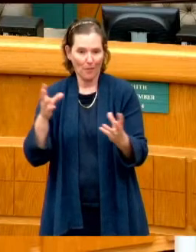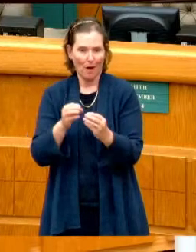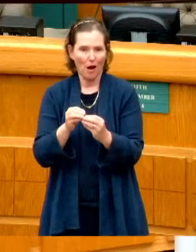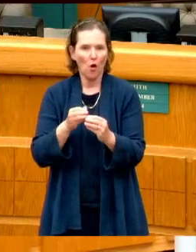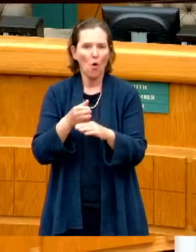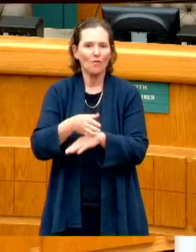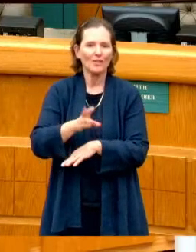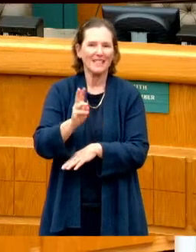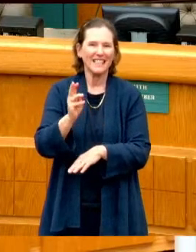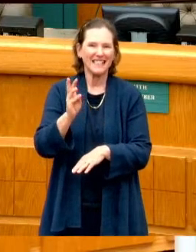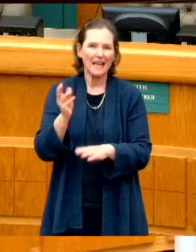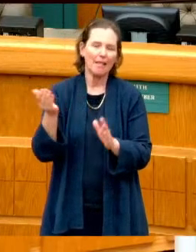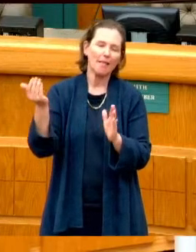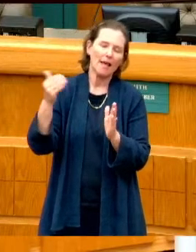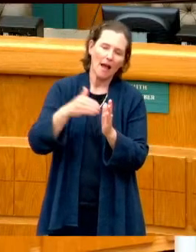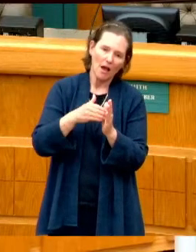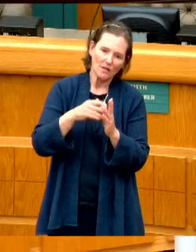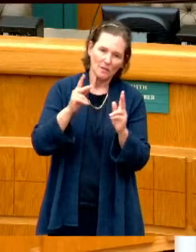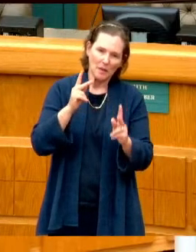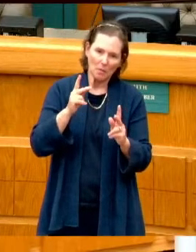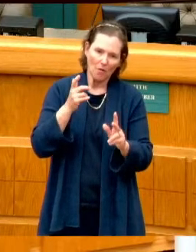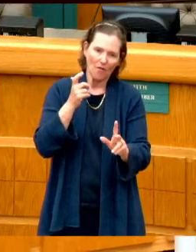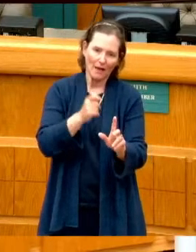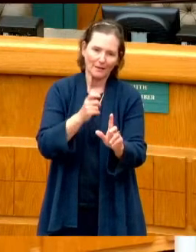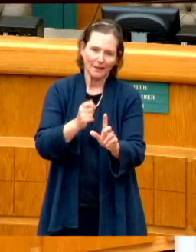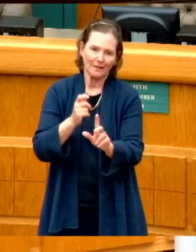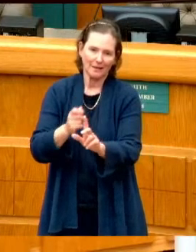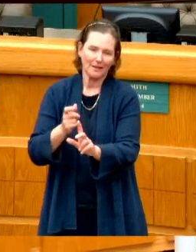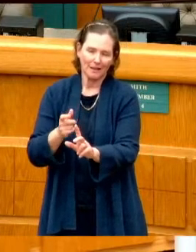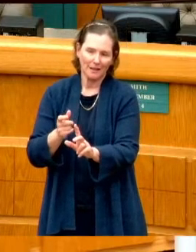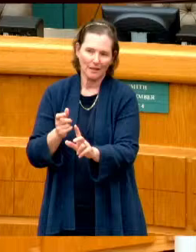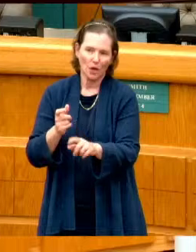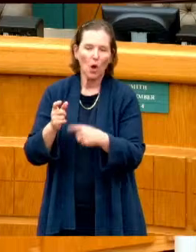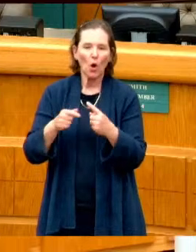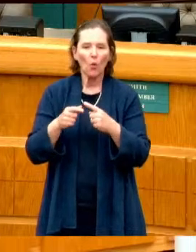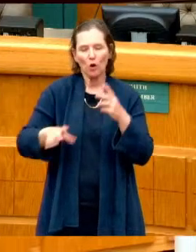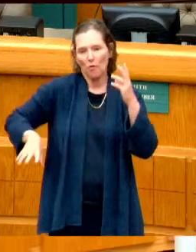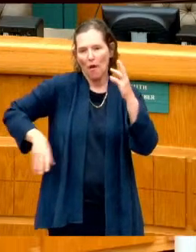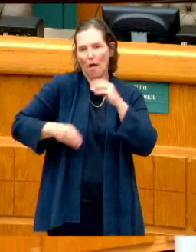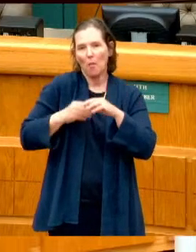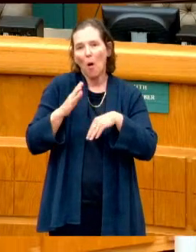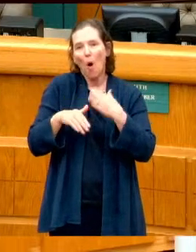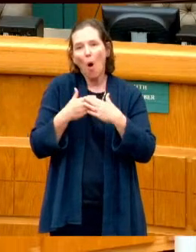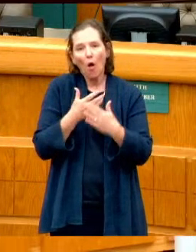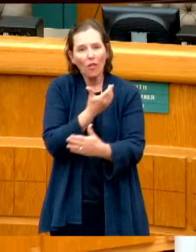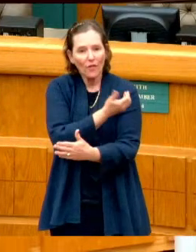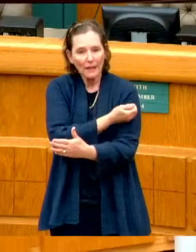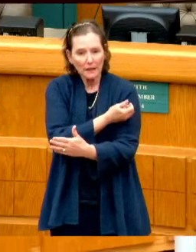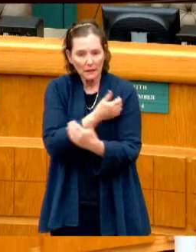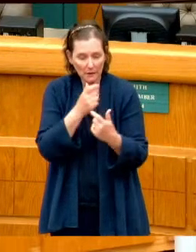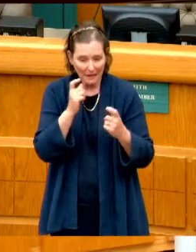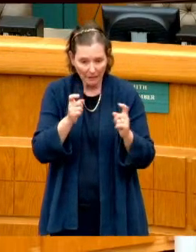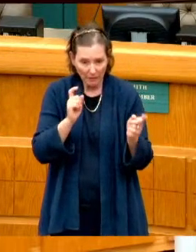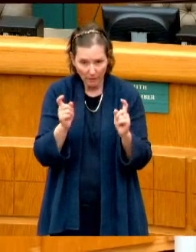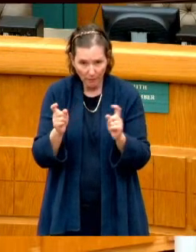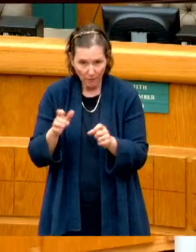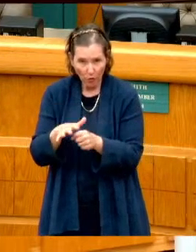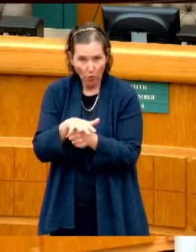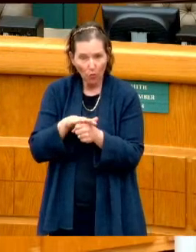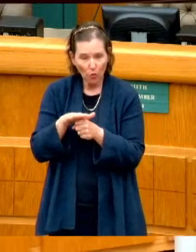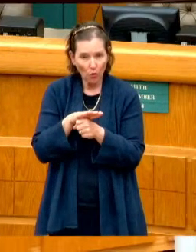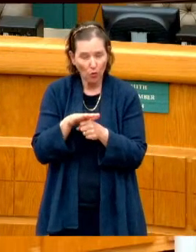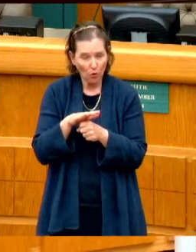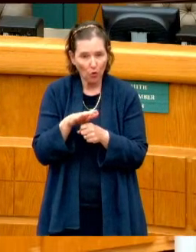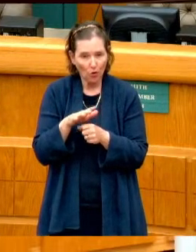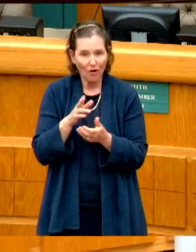together all of the vaccinations that are occurring in our community, I can honestly tell you, I feel